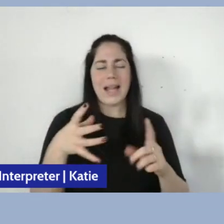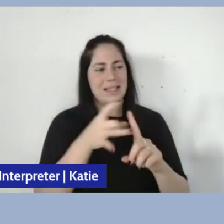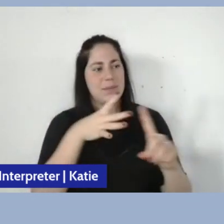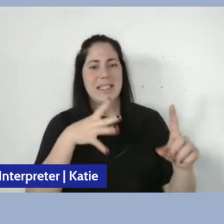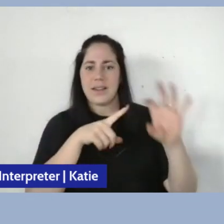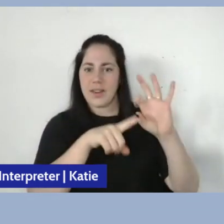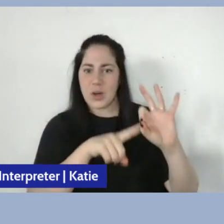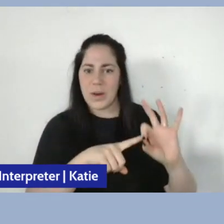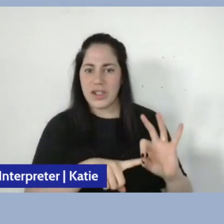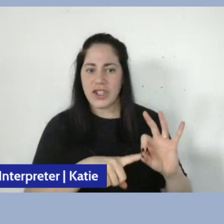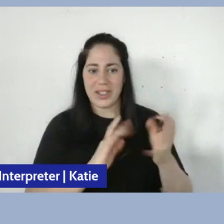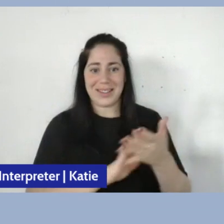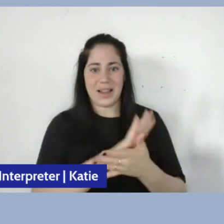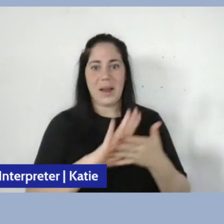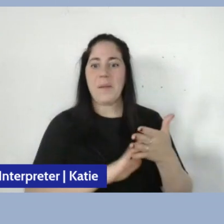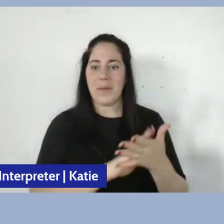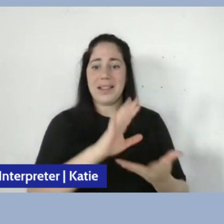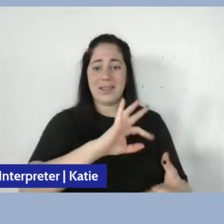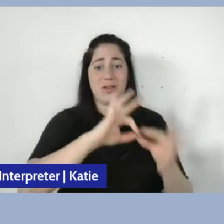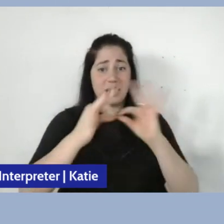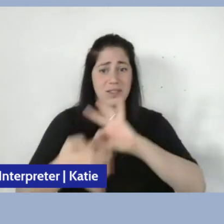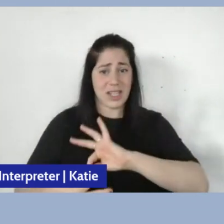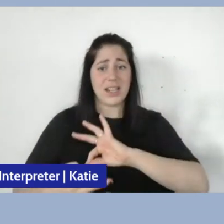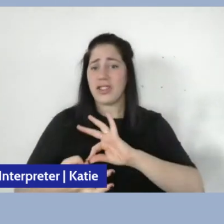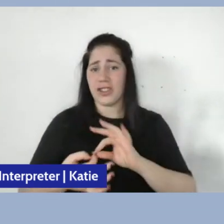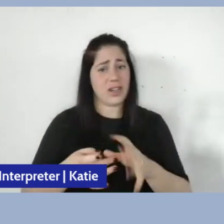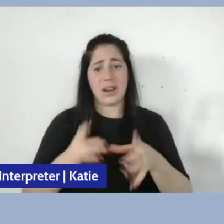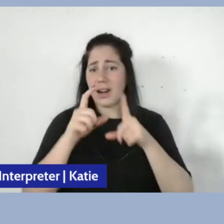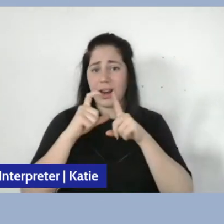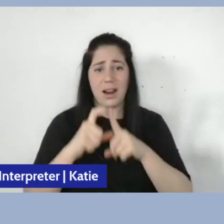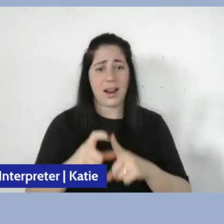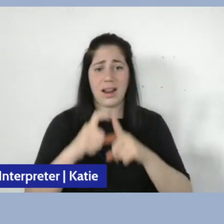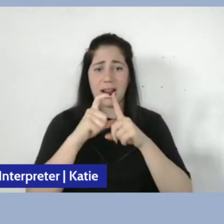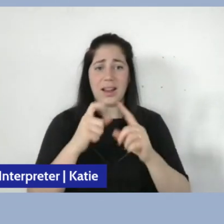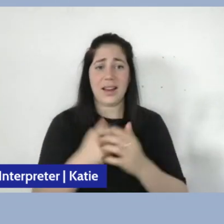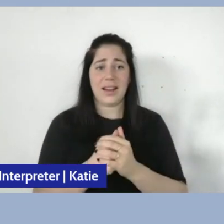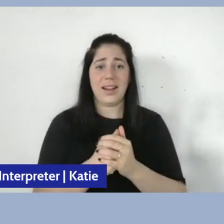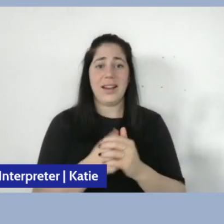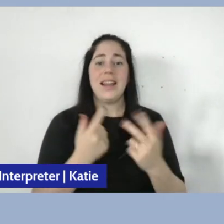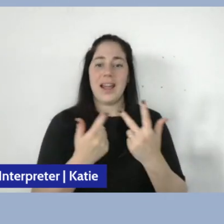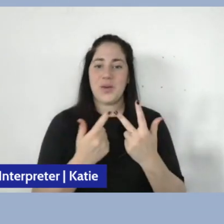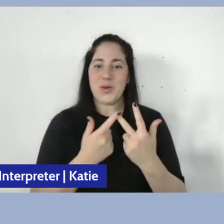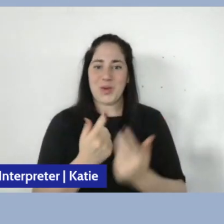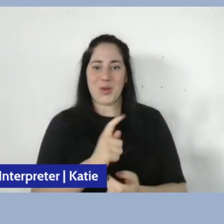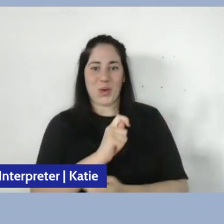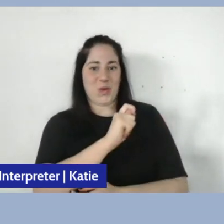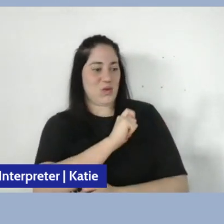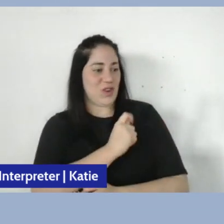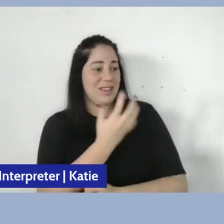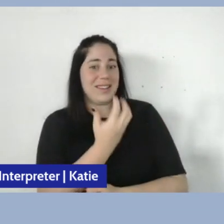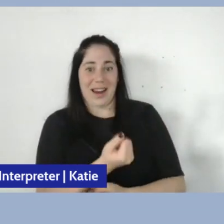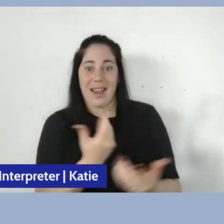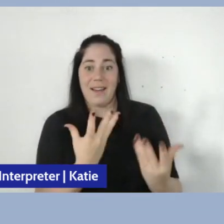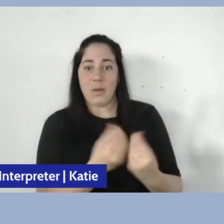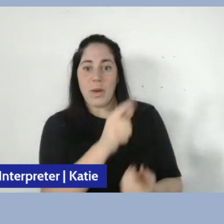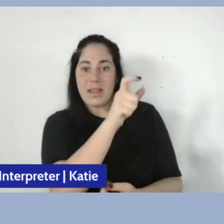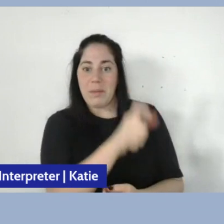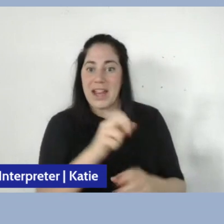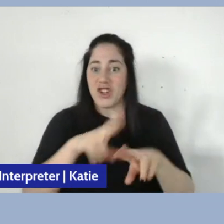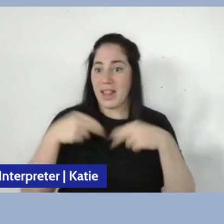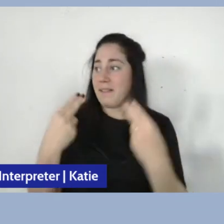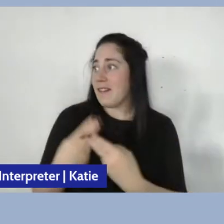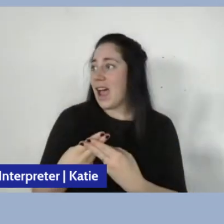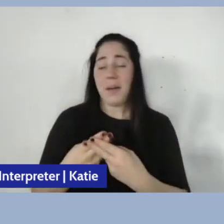makes interpretation really difficult. But it also then makes building a rapport and trust with the patients and their families also